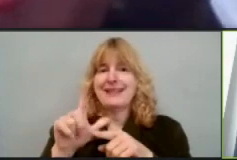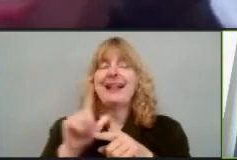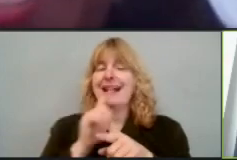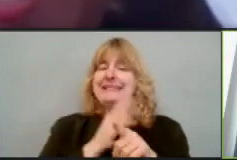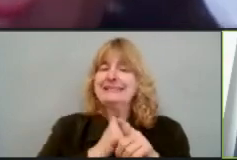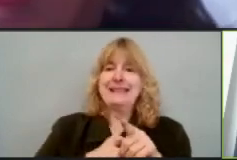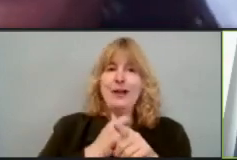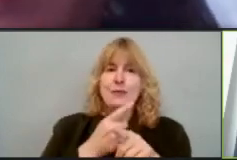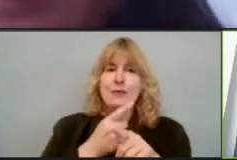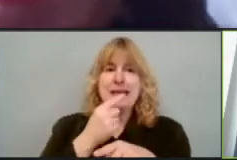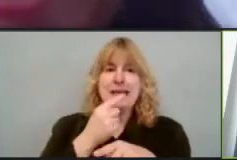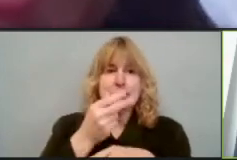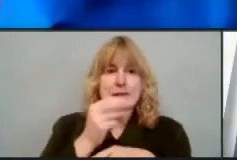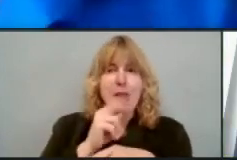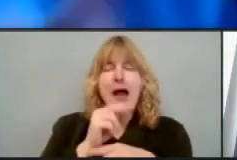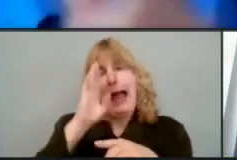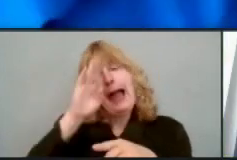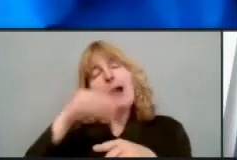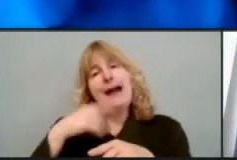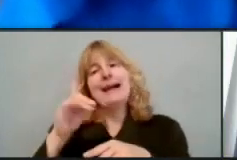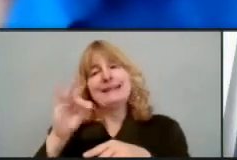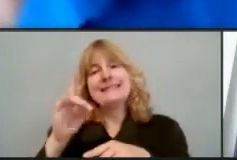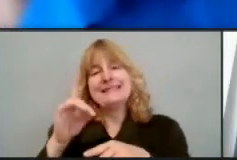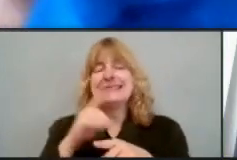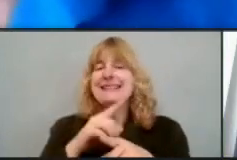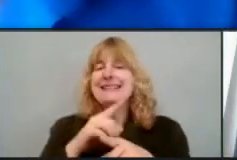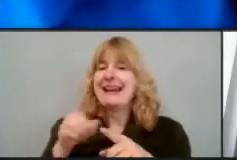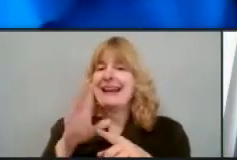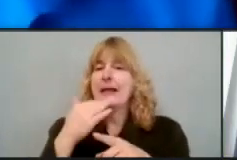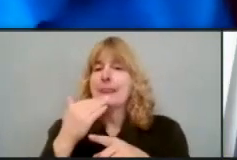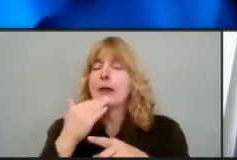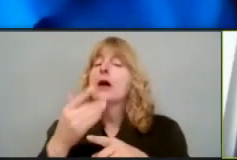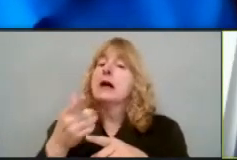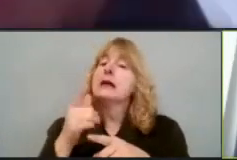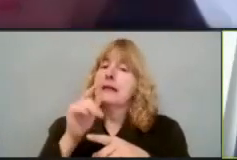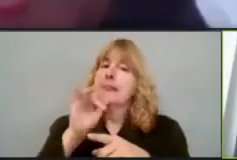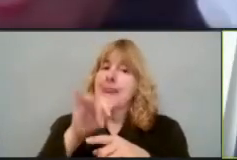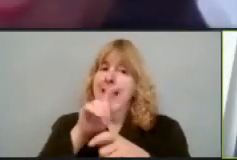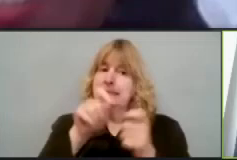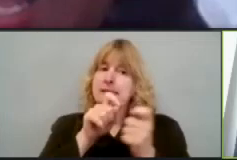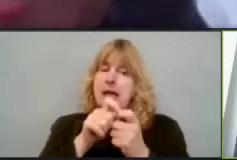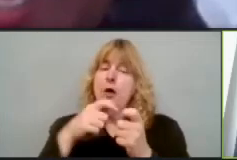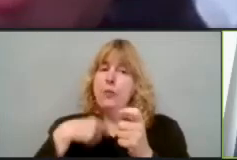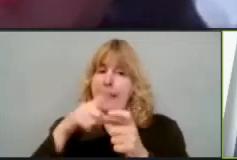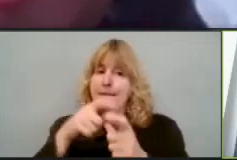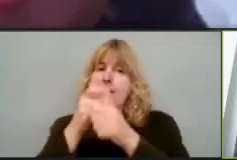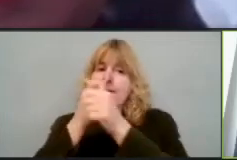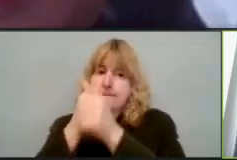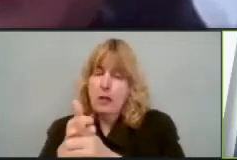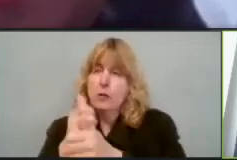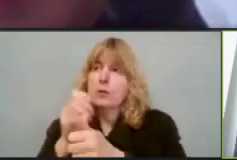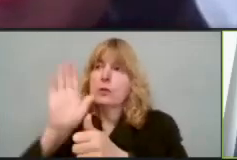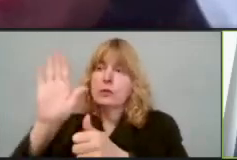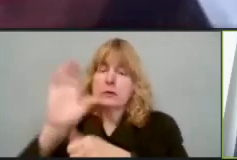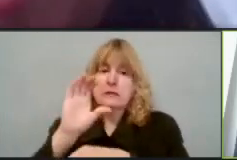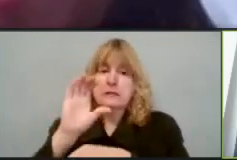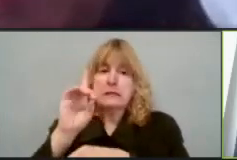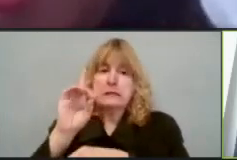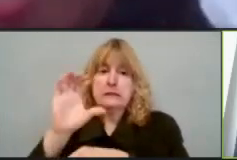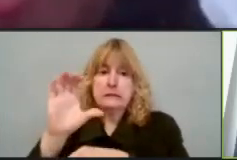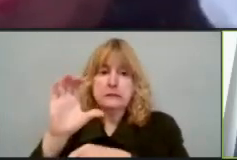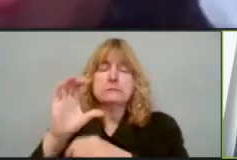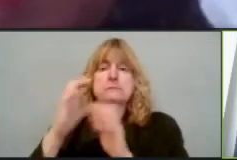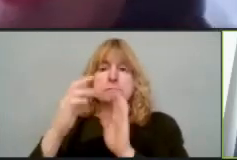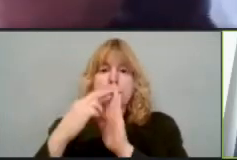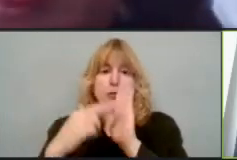You said Sean. Yeah, no, I did. Okay, yeah. Thank you. Yes, that's exactly it. We have to follow the CDC guidelines. And in certain instances, we're